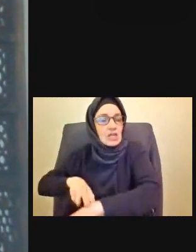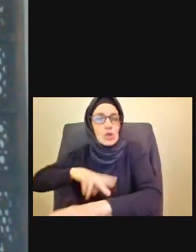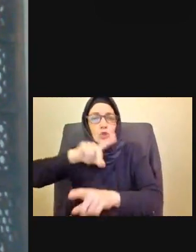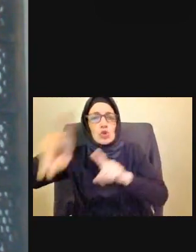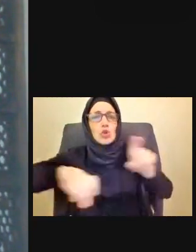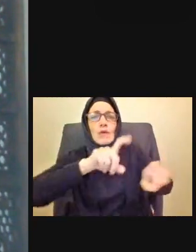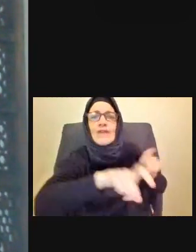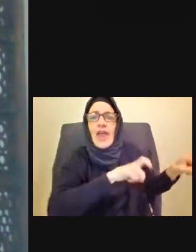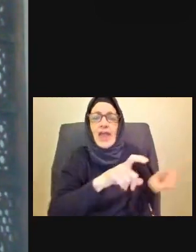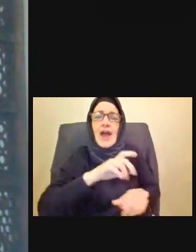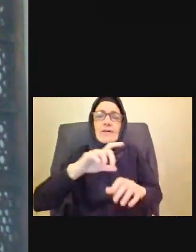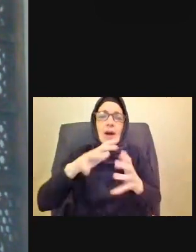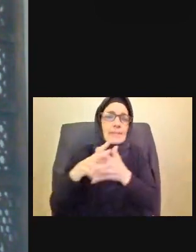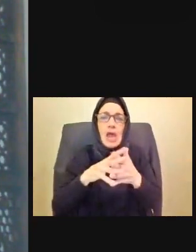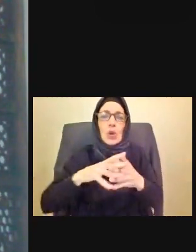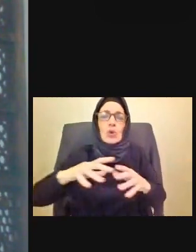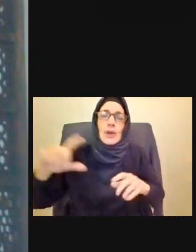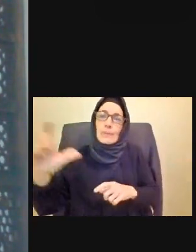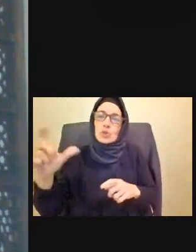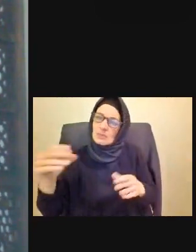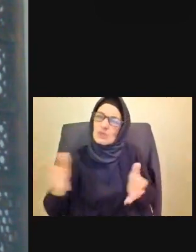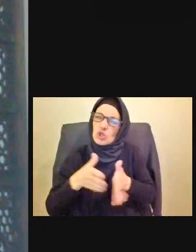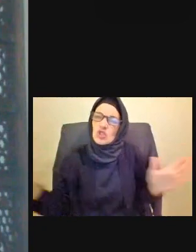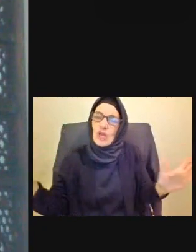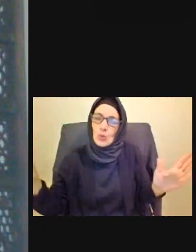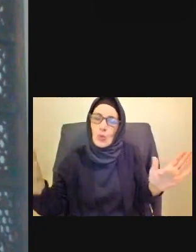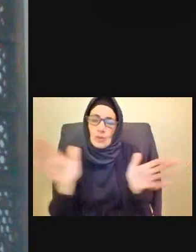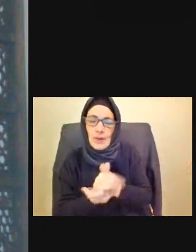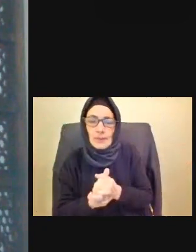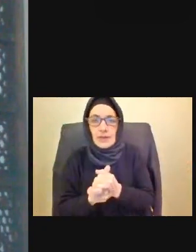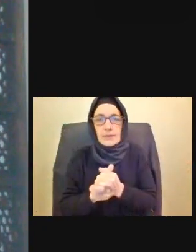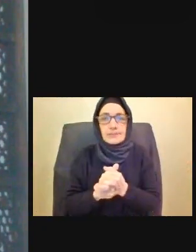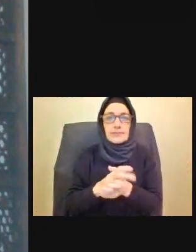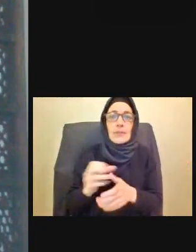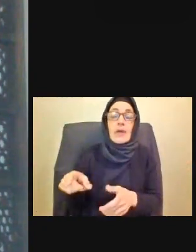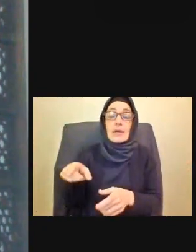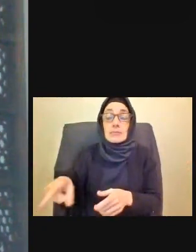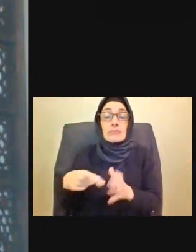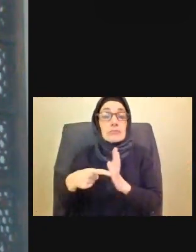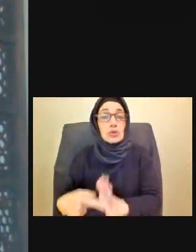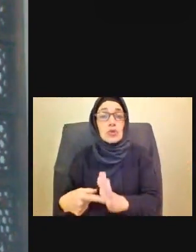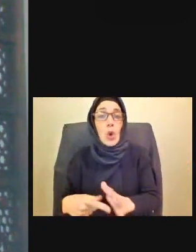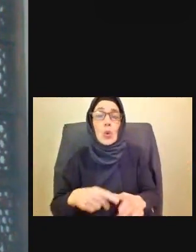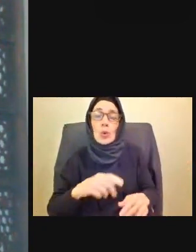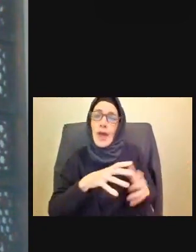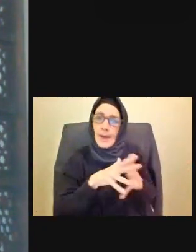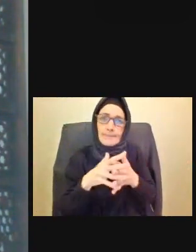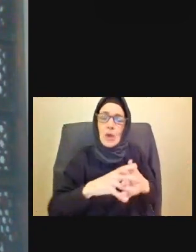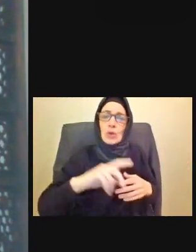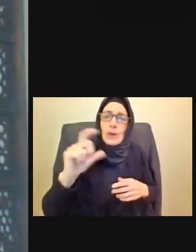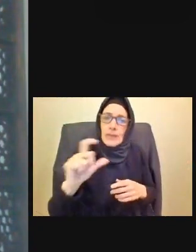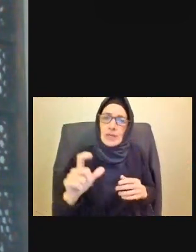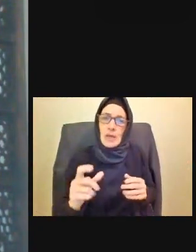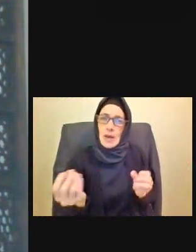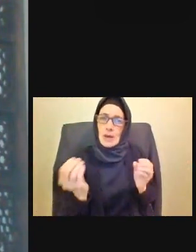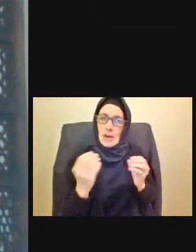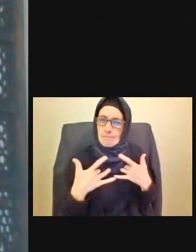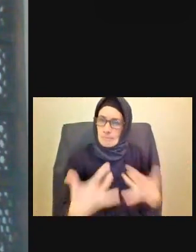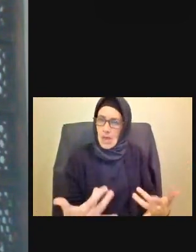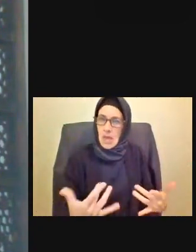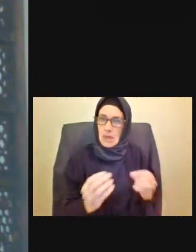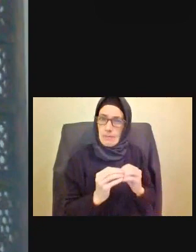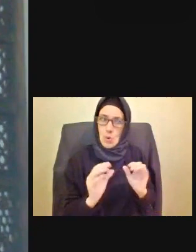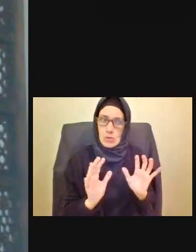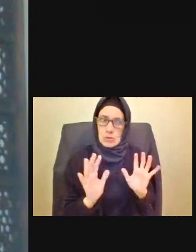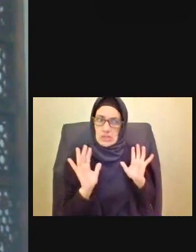general public, indicating that American Muslims are more likely to express vaccine hesitancy than the general